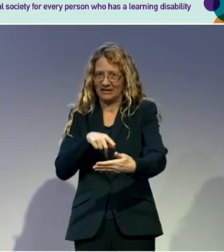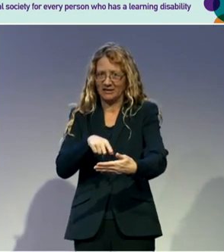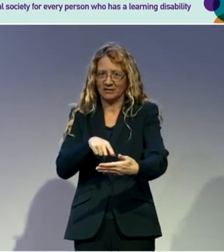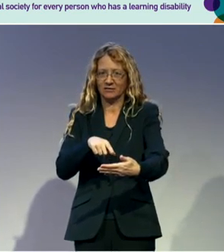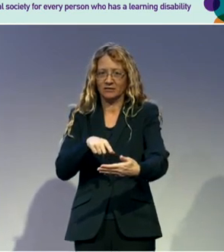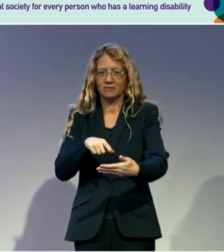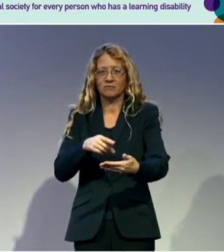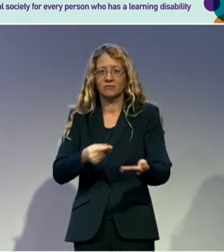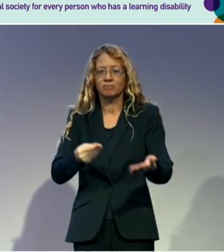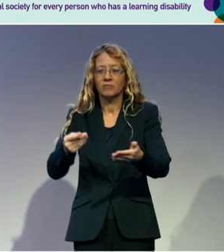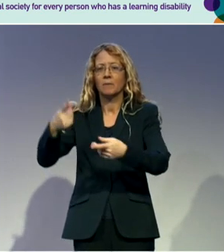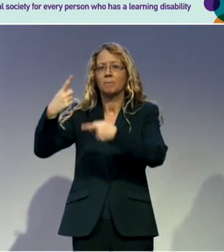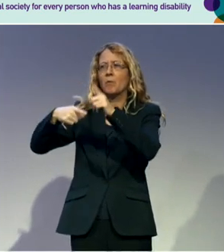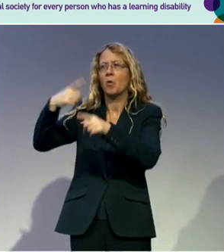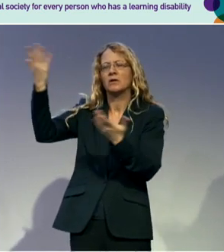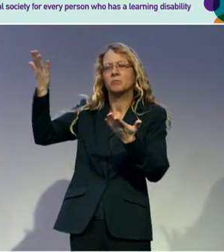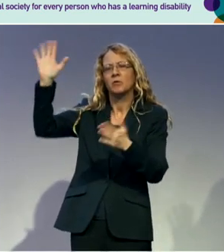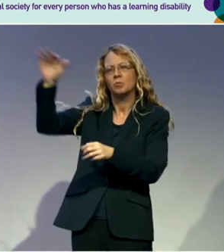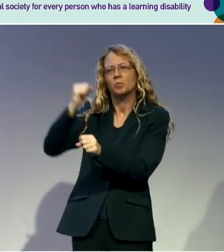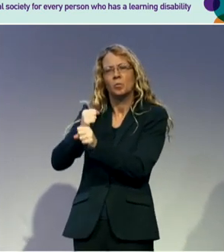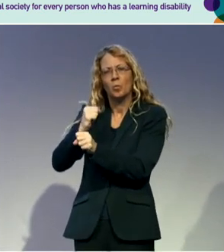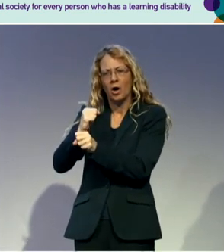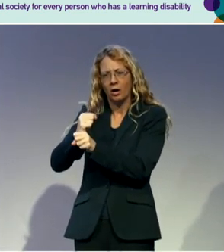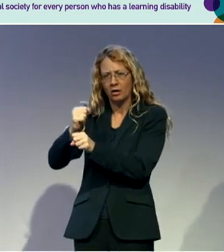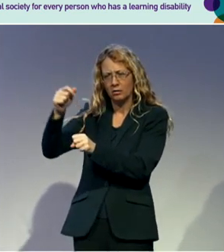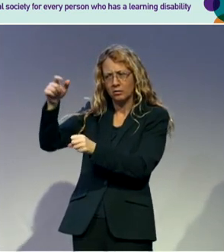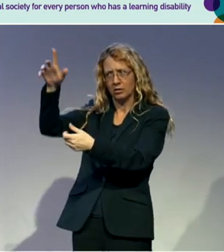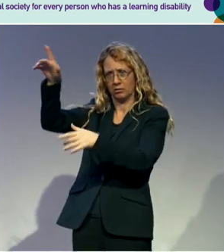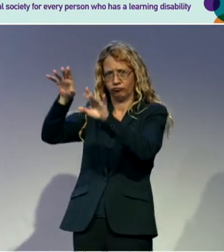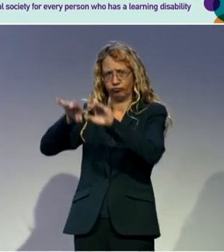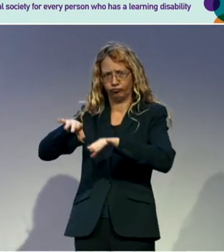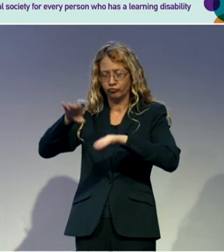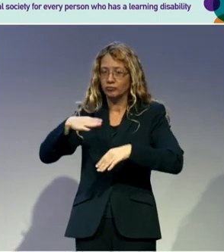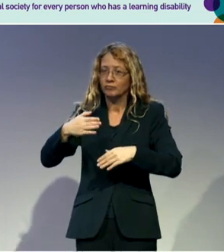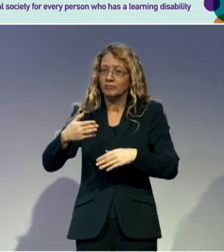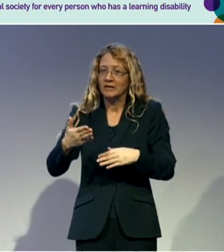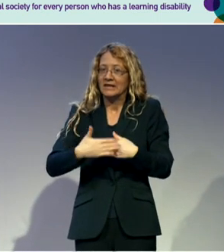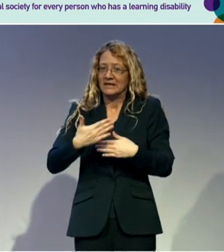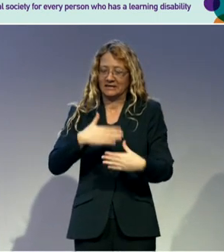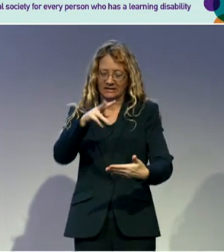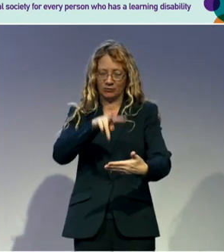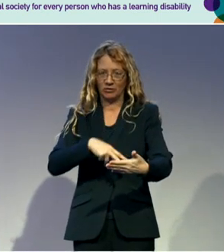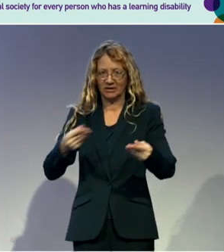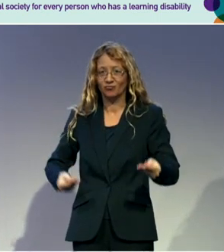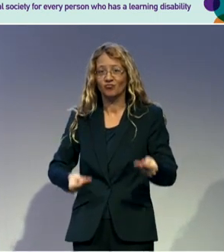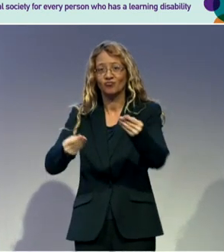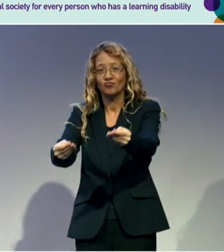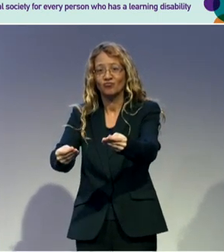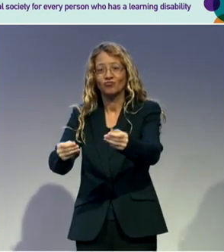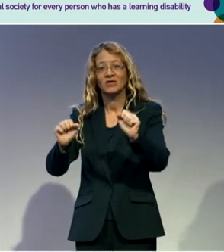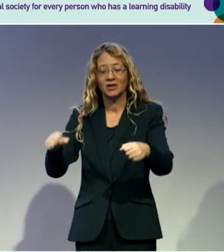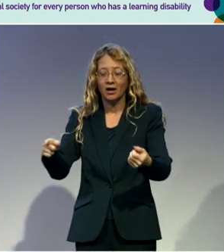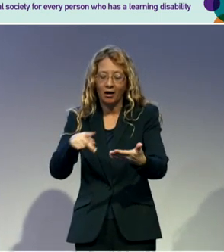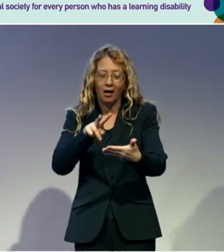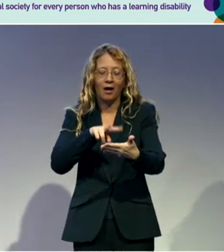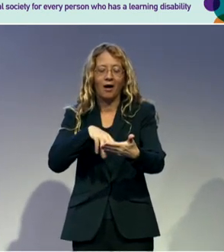that we have easy to understand information for people who have learning disabilities and the wider population.